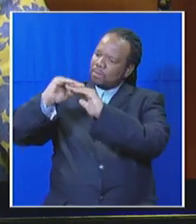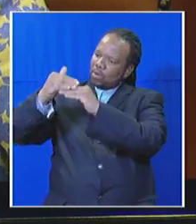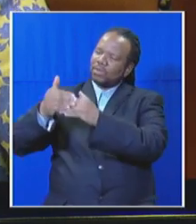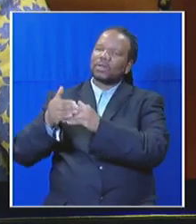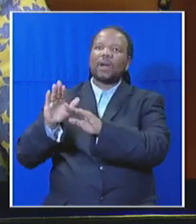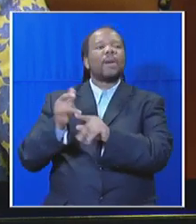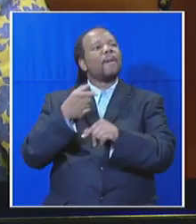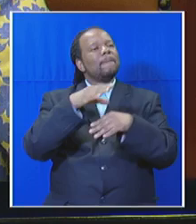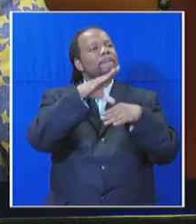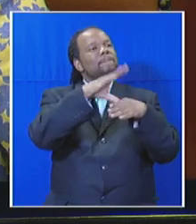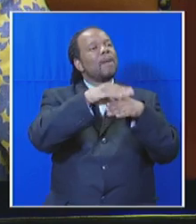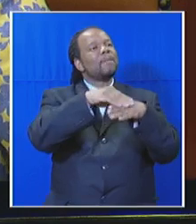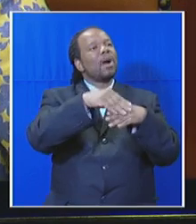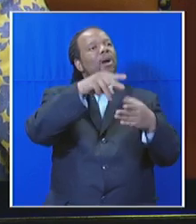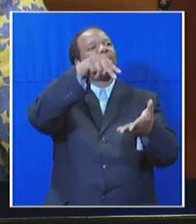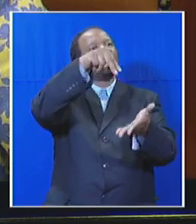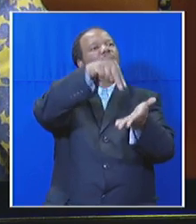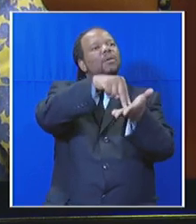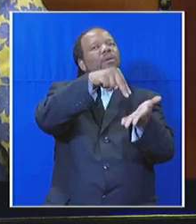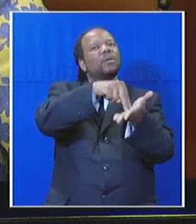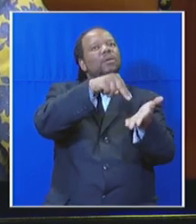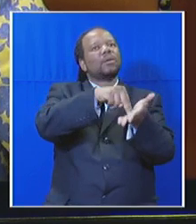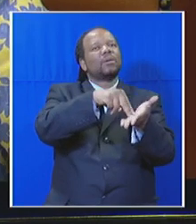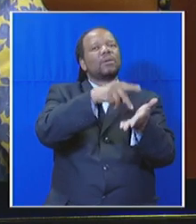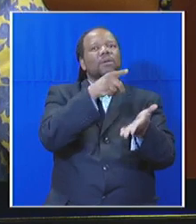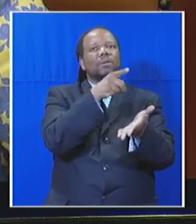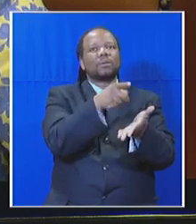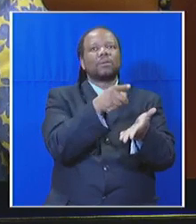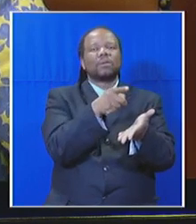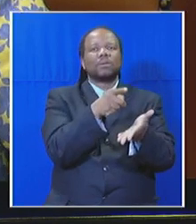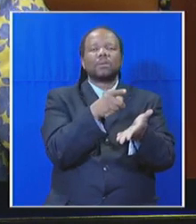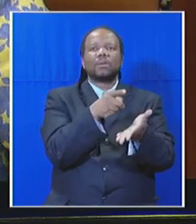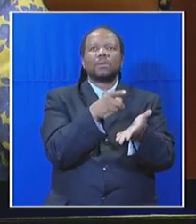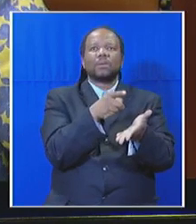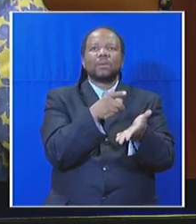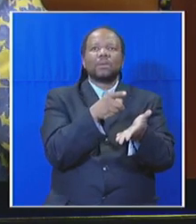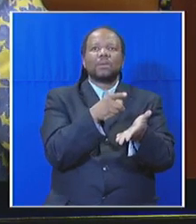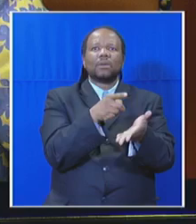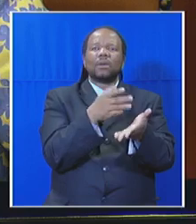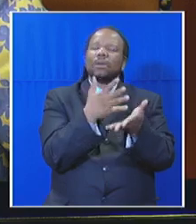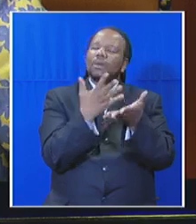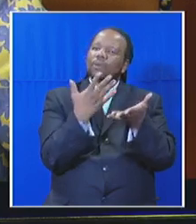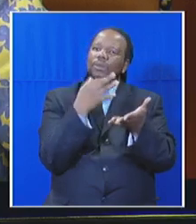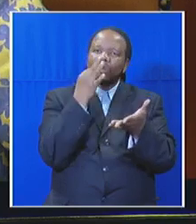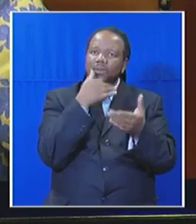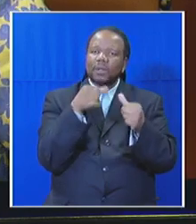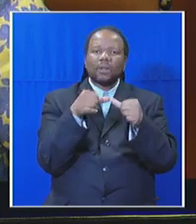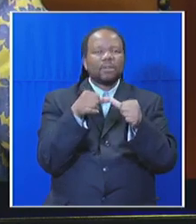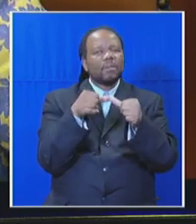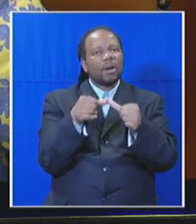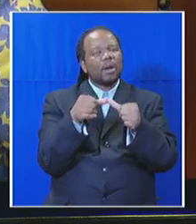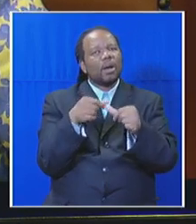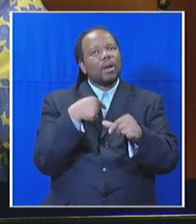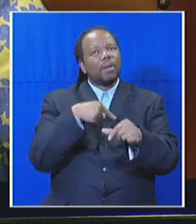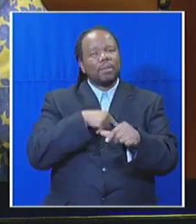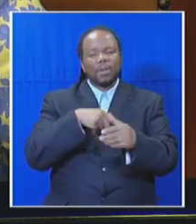honorable member stands there. My mic Your is chief off. whip has said that we should My mic proceed is off. now. I'm rising on- Because you